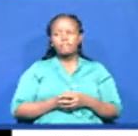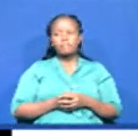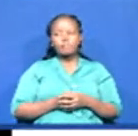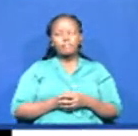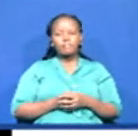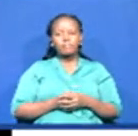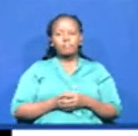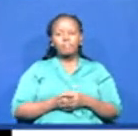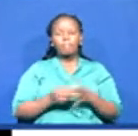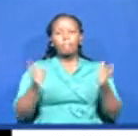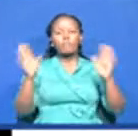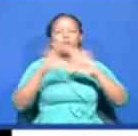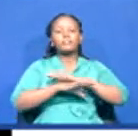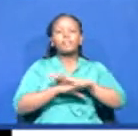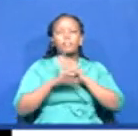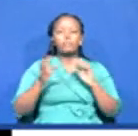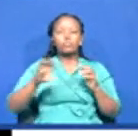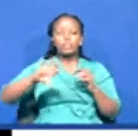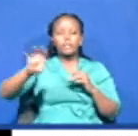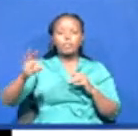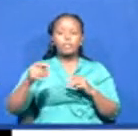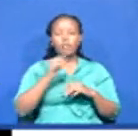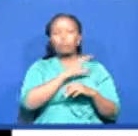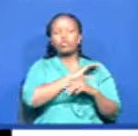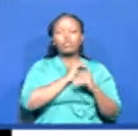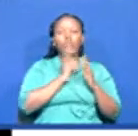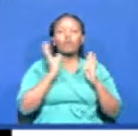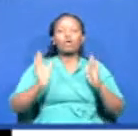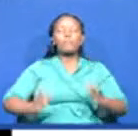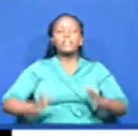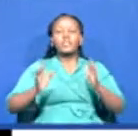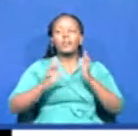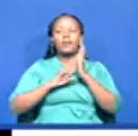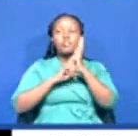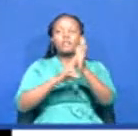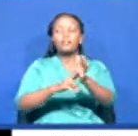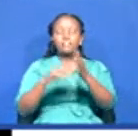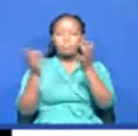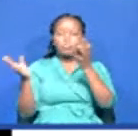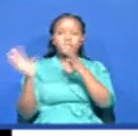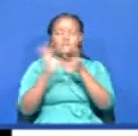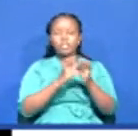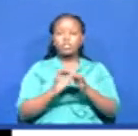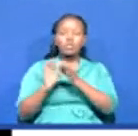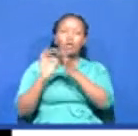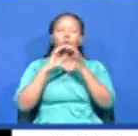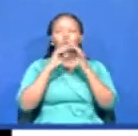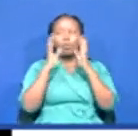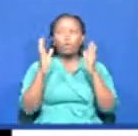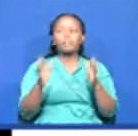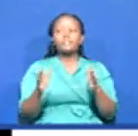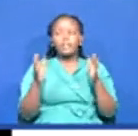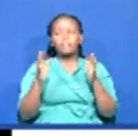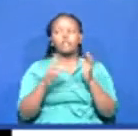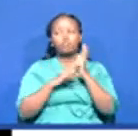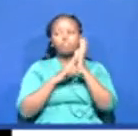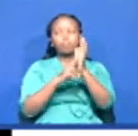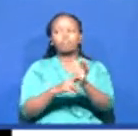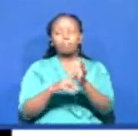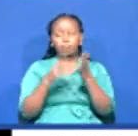The Deputy County Commissioner, representing coordinator or representing the